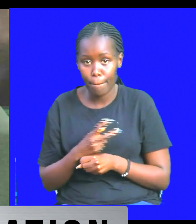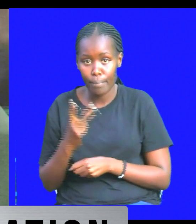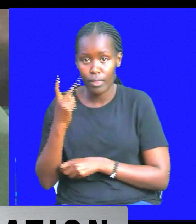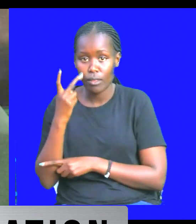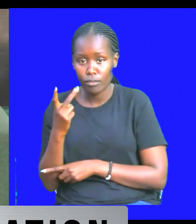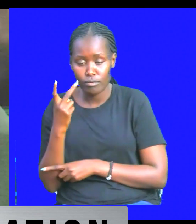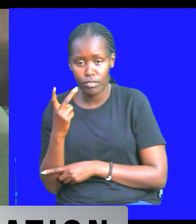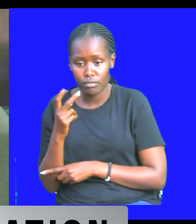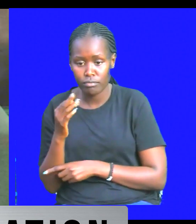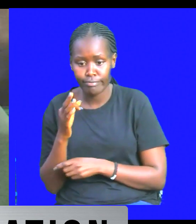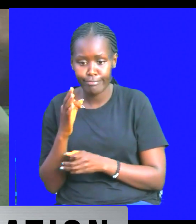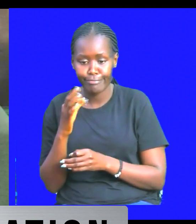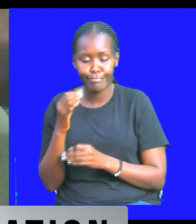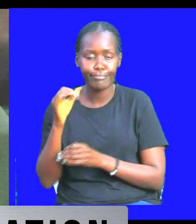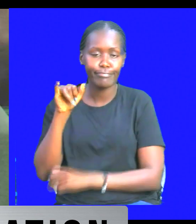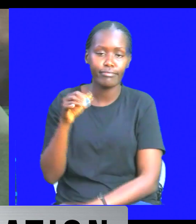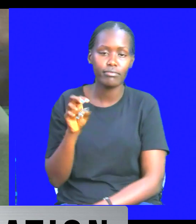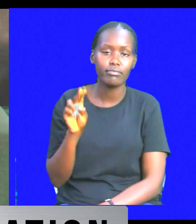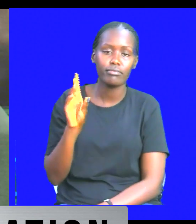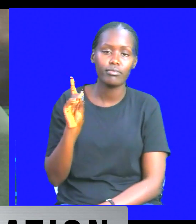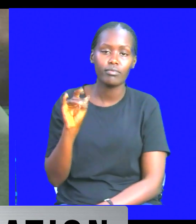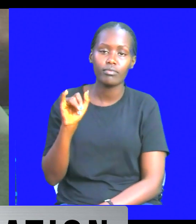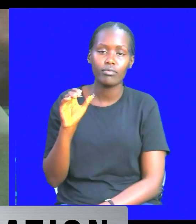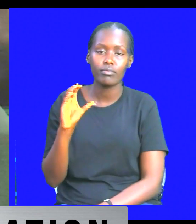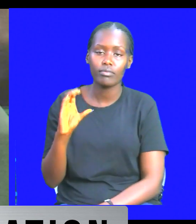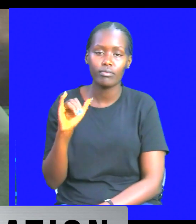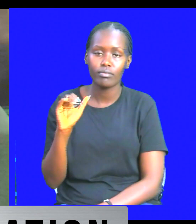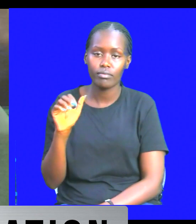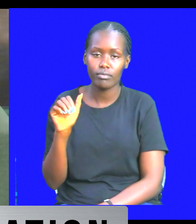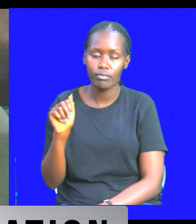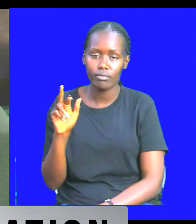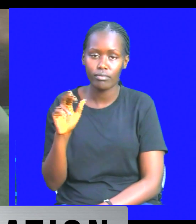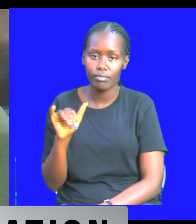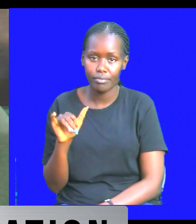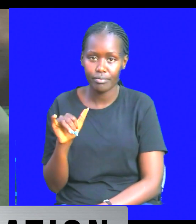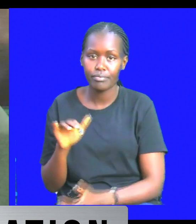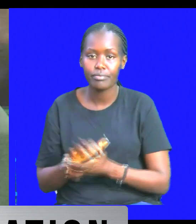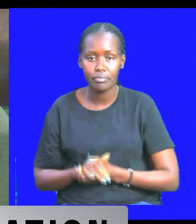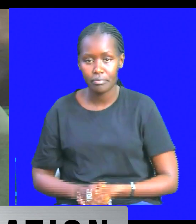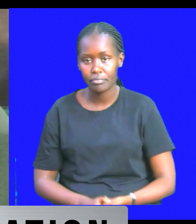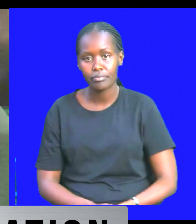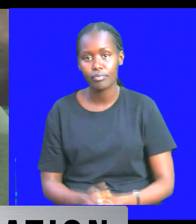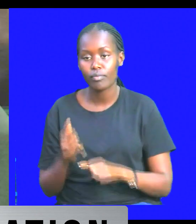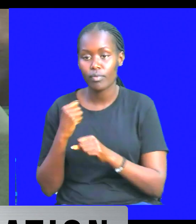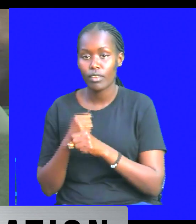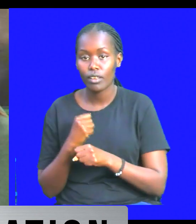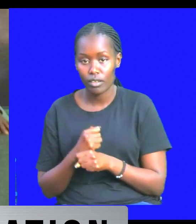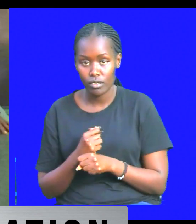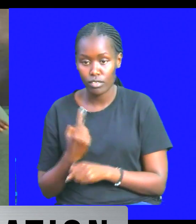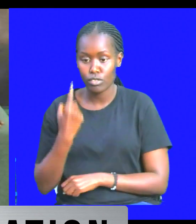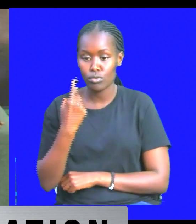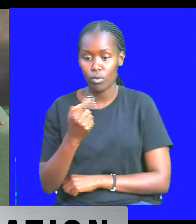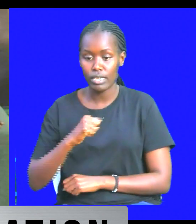judiciary getting their way through, but then of course that's just one side of